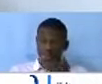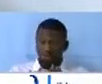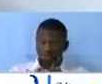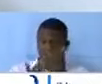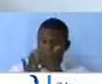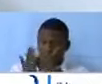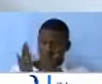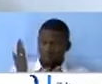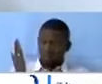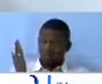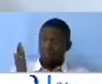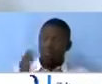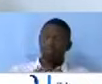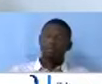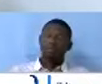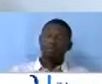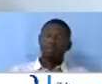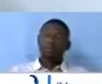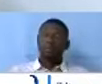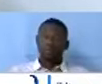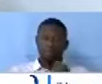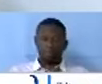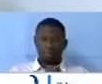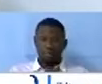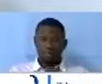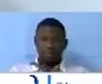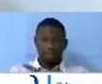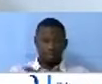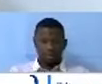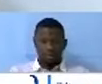Let me clear this thing. After we left,